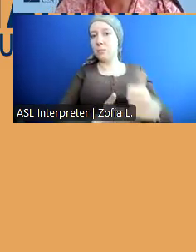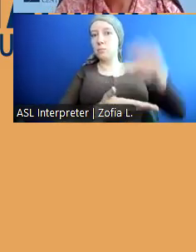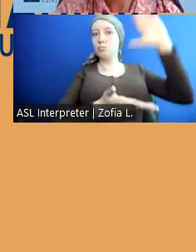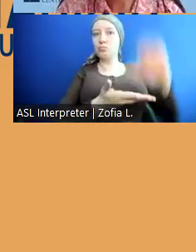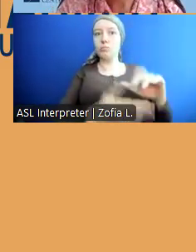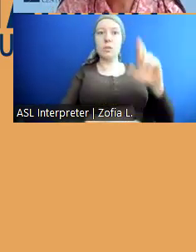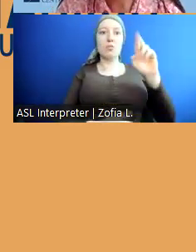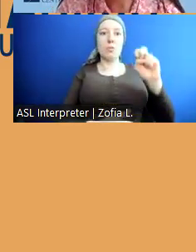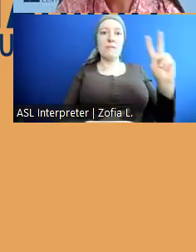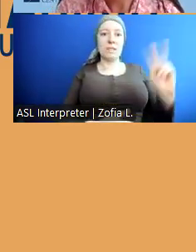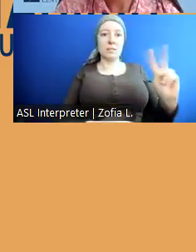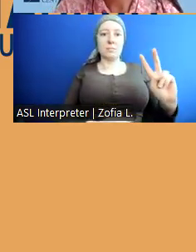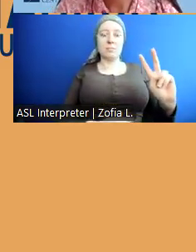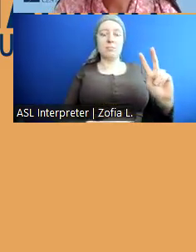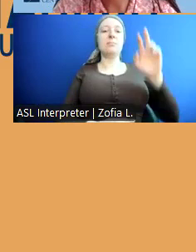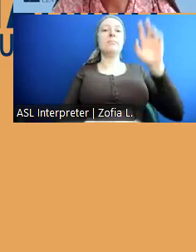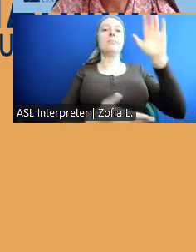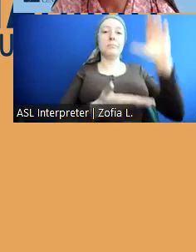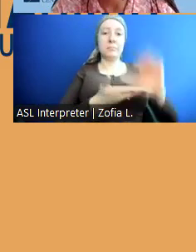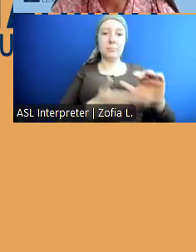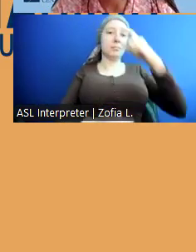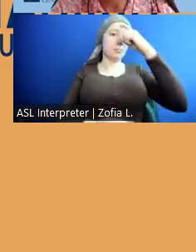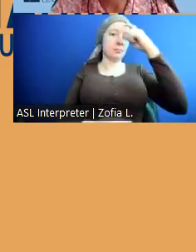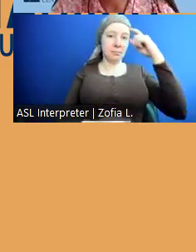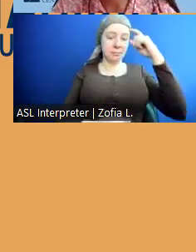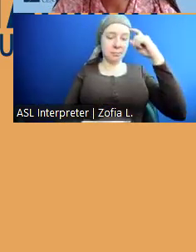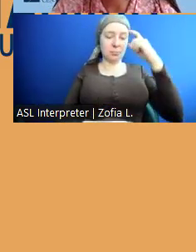re-victimization and trauma, and providing